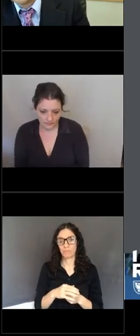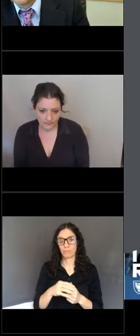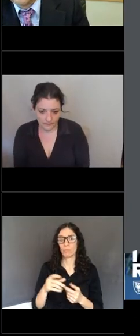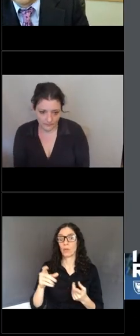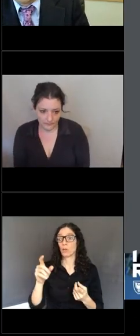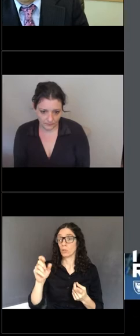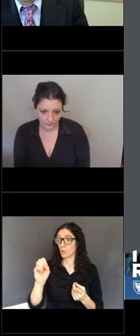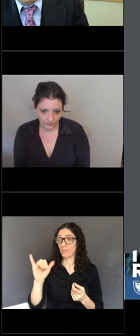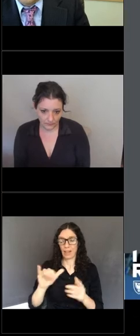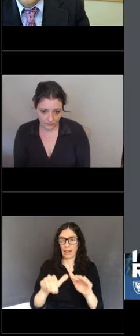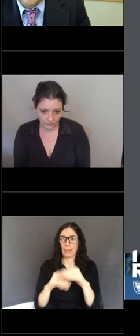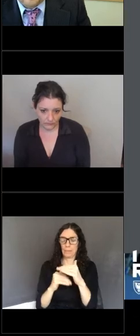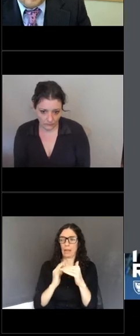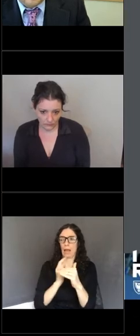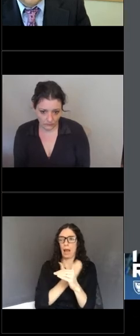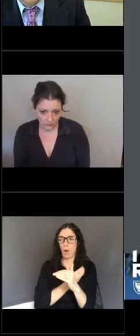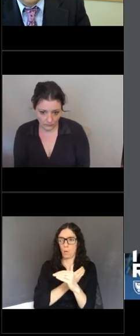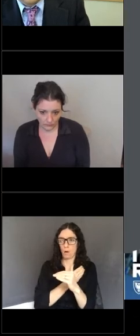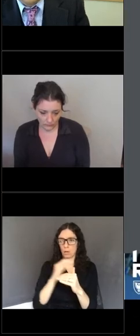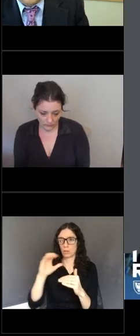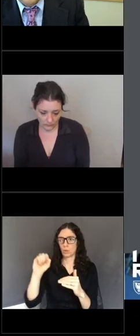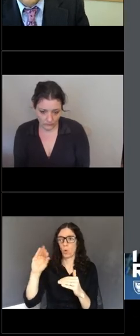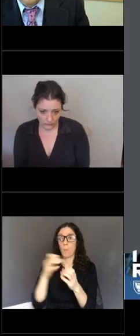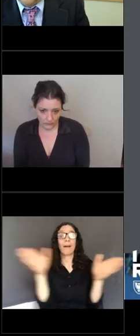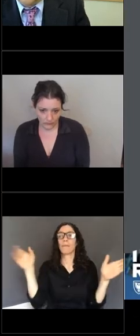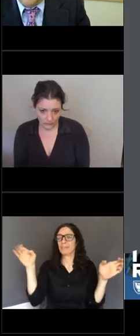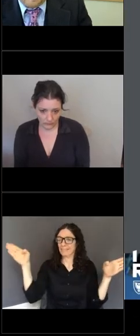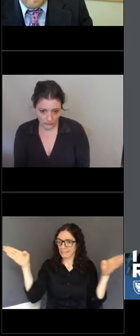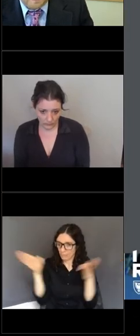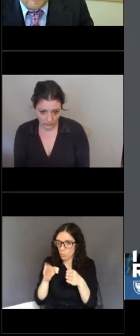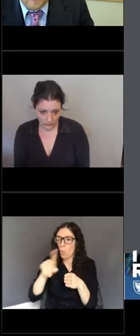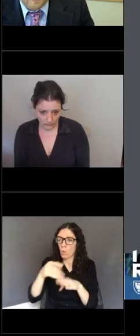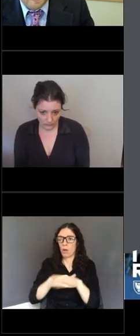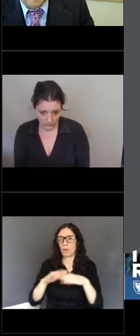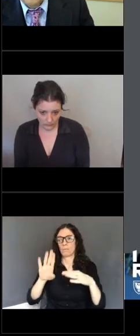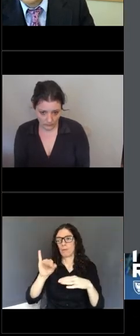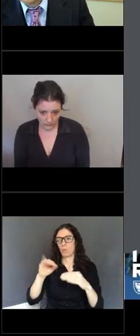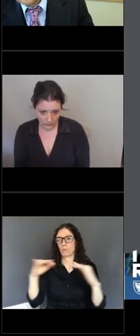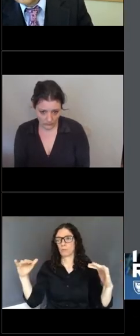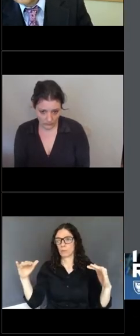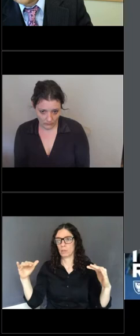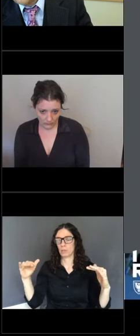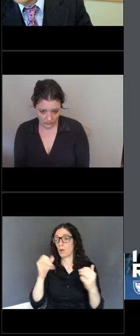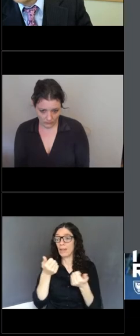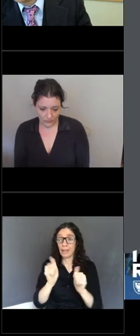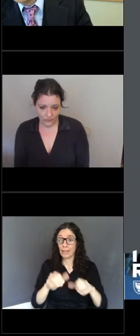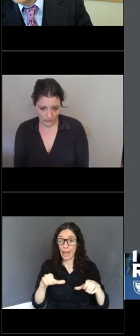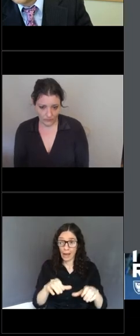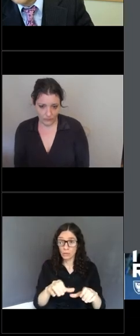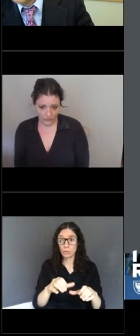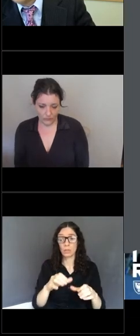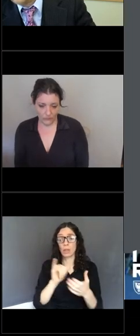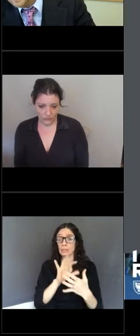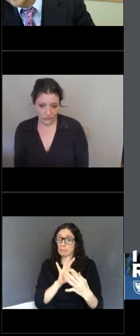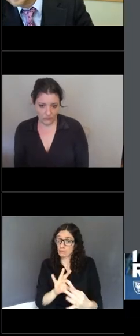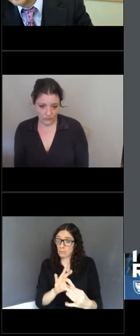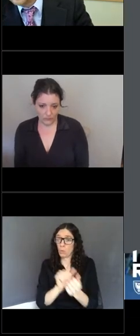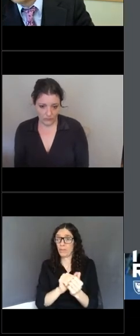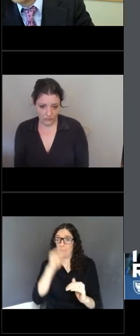actions. That meant that any action, although maybe dealing with mitigation or adaptation to climate change, if it wasn't